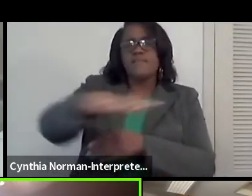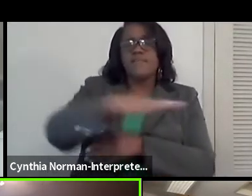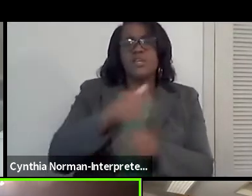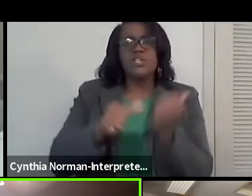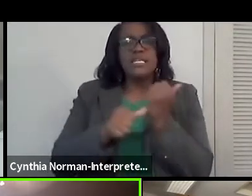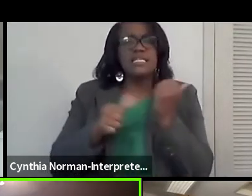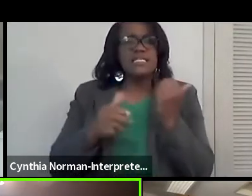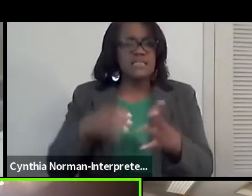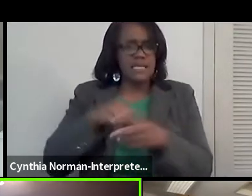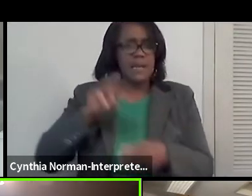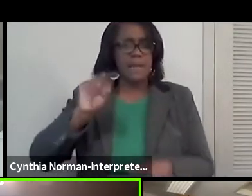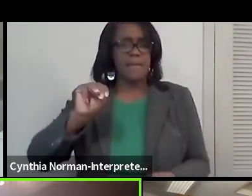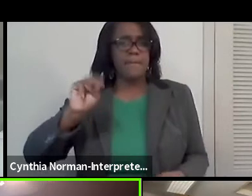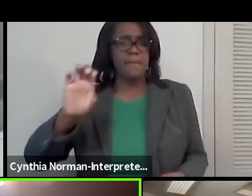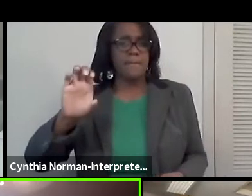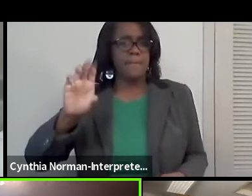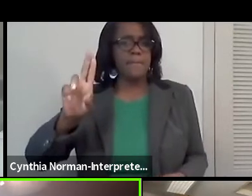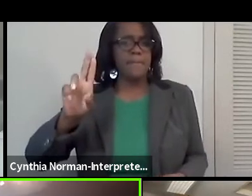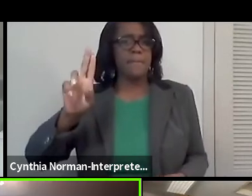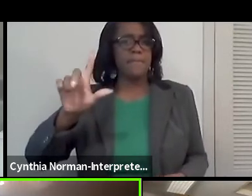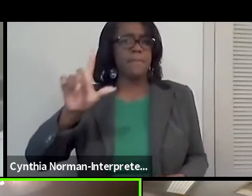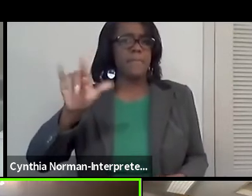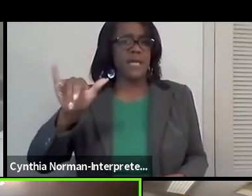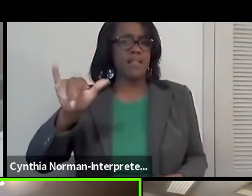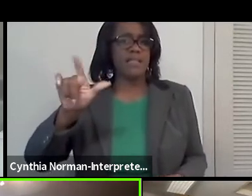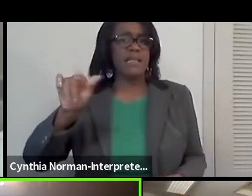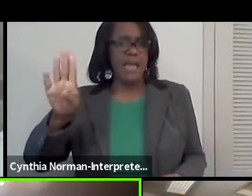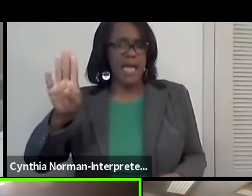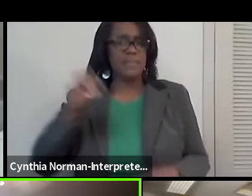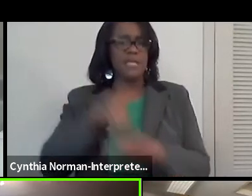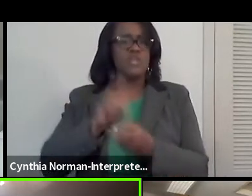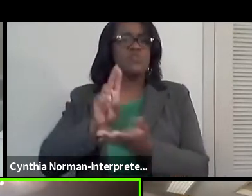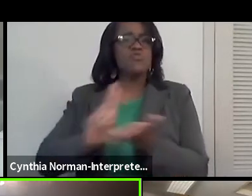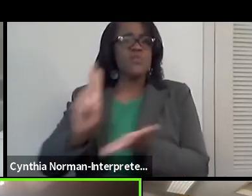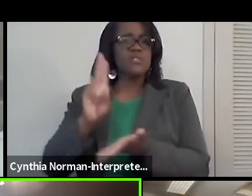the Macaulay Lab at the University of California, Santa Barbara.